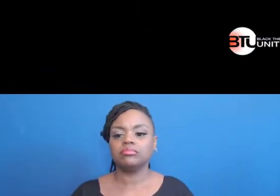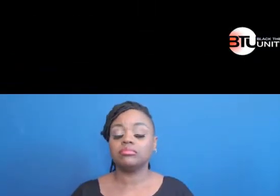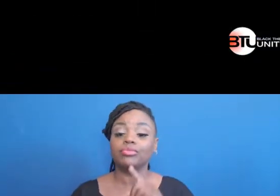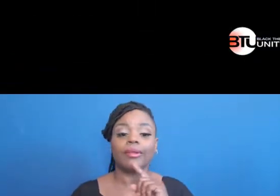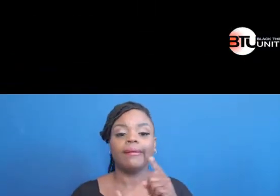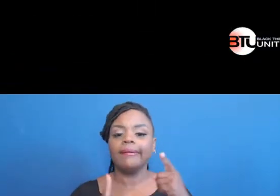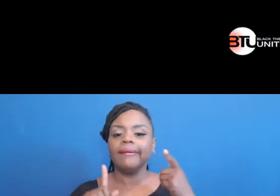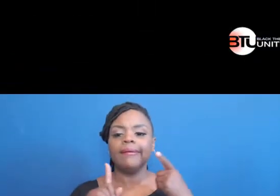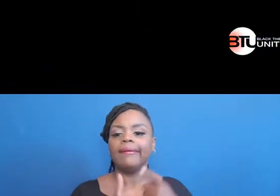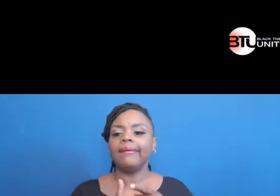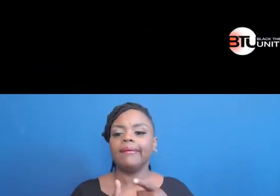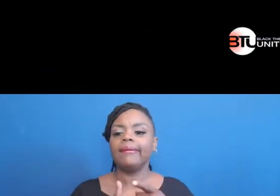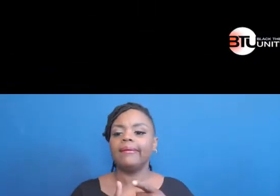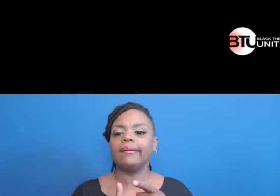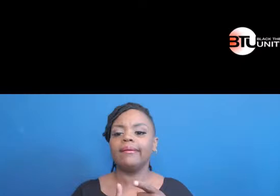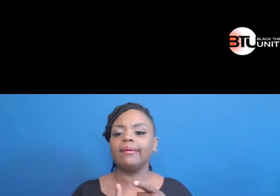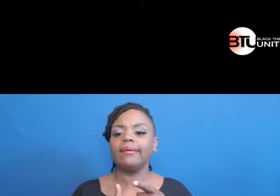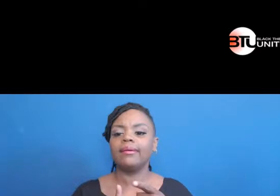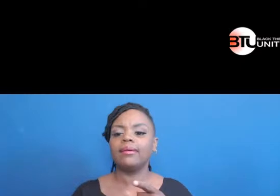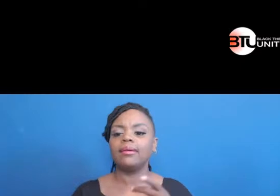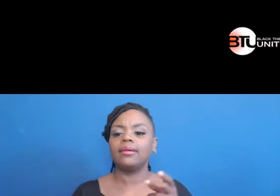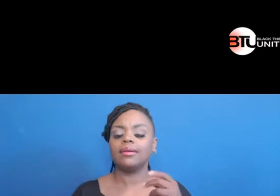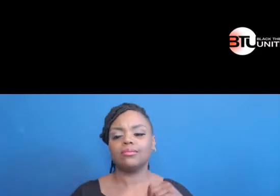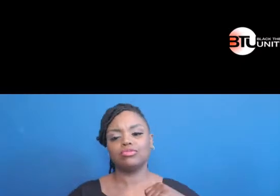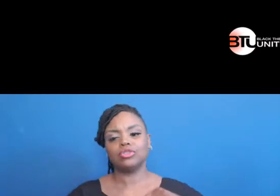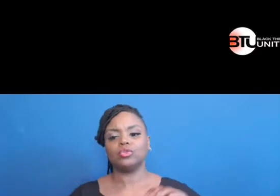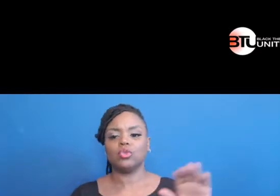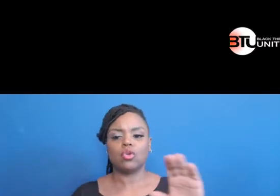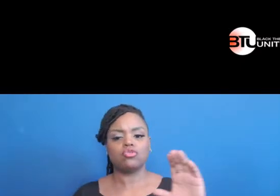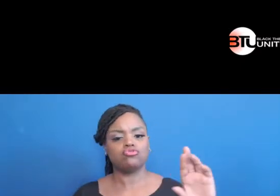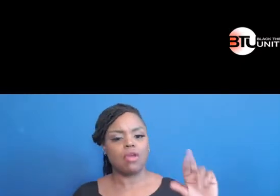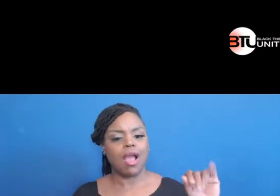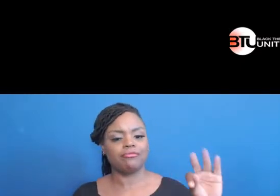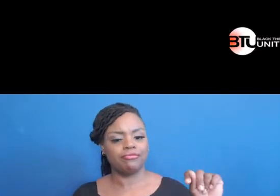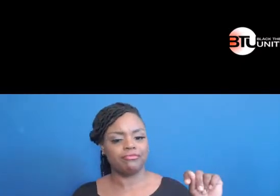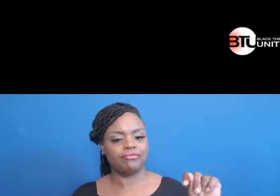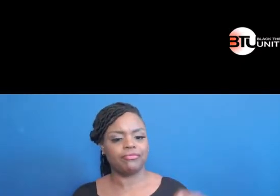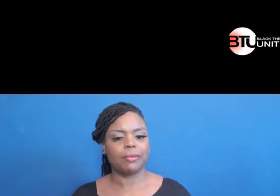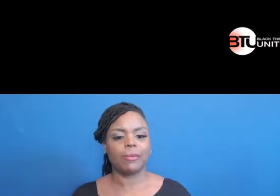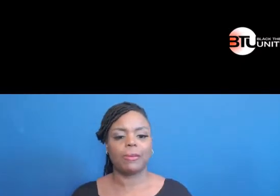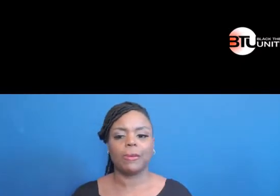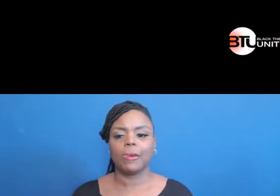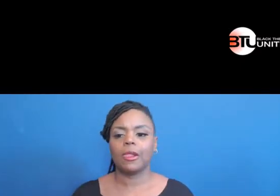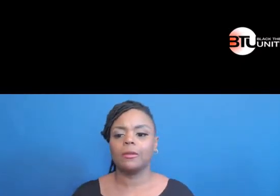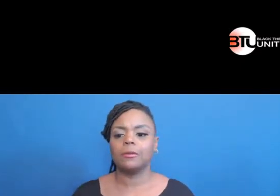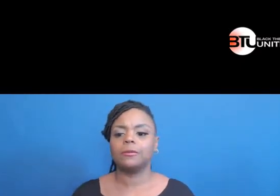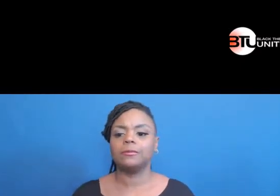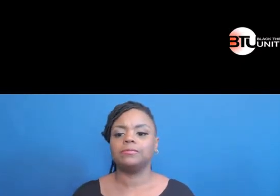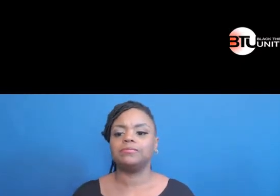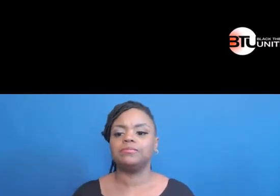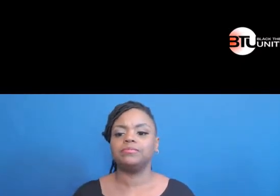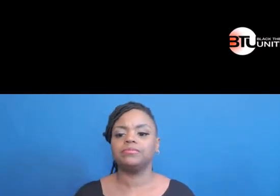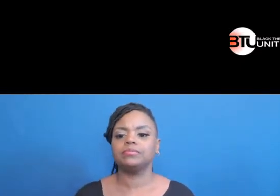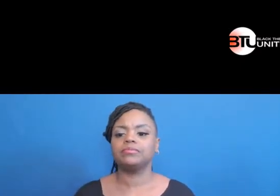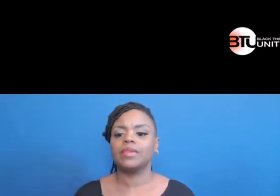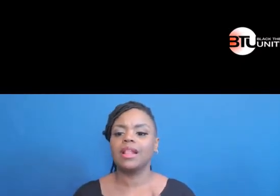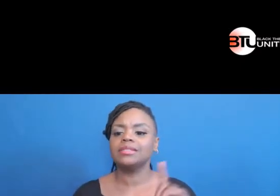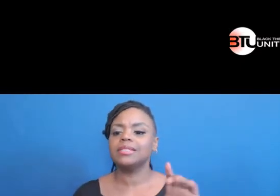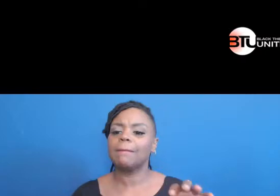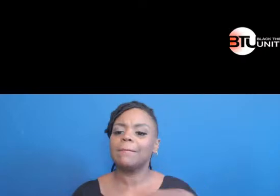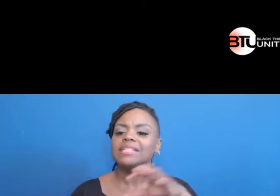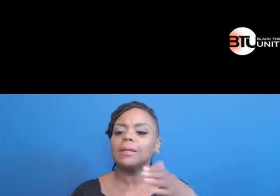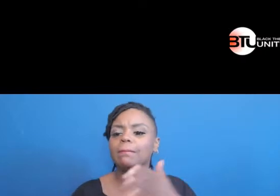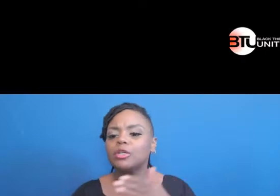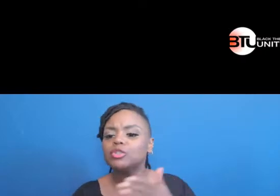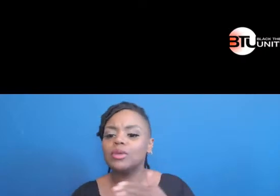for your craft. And an LLC is basically it's just sort of a mix between a limited partnership and